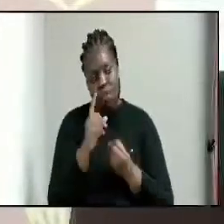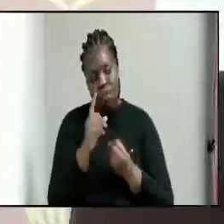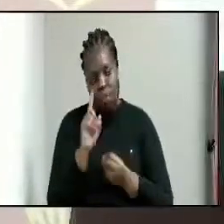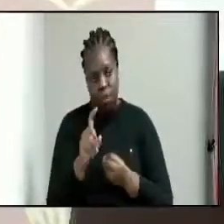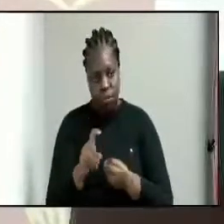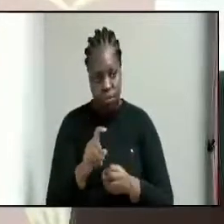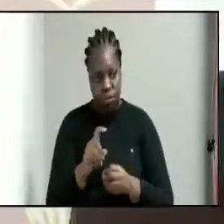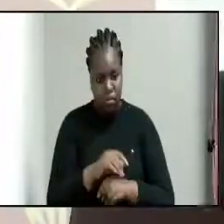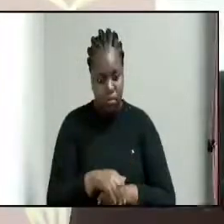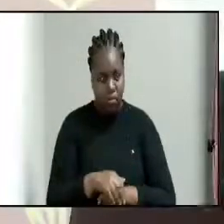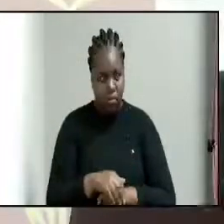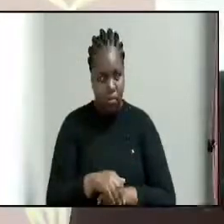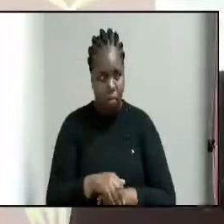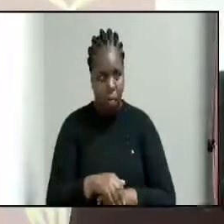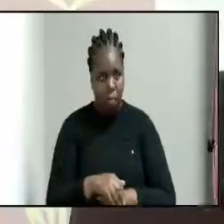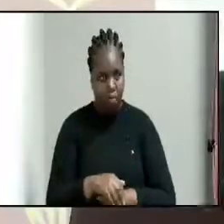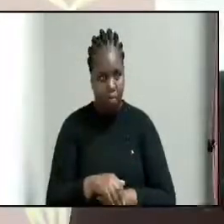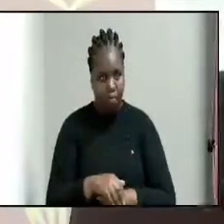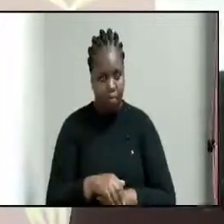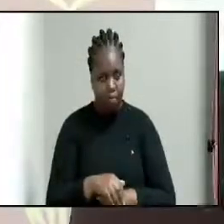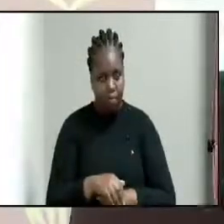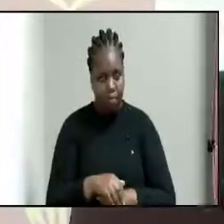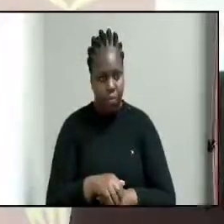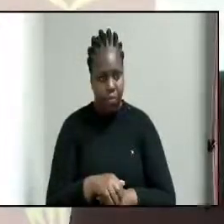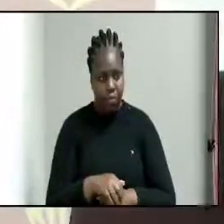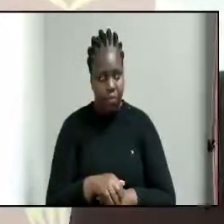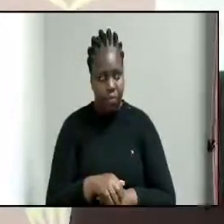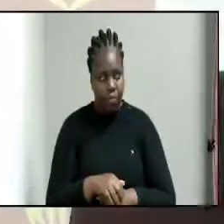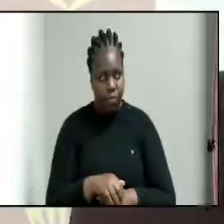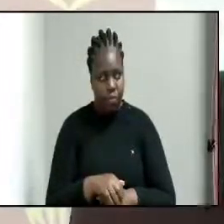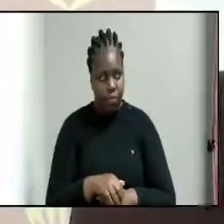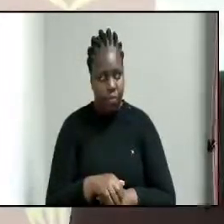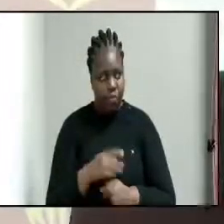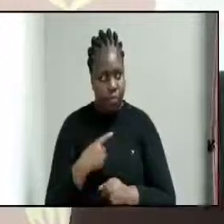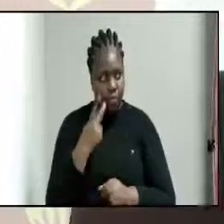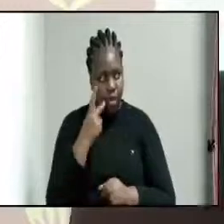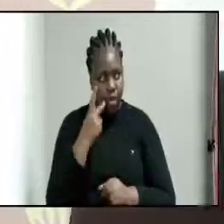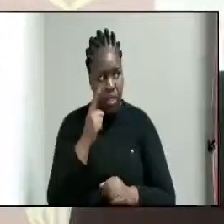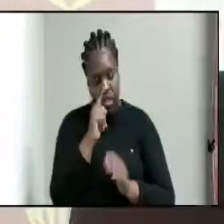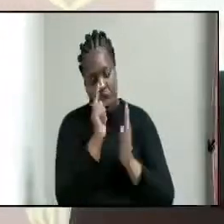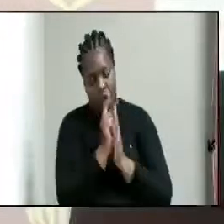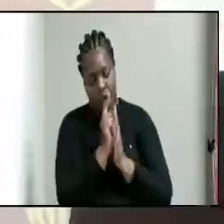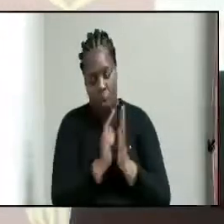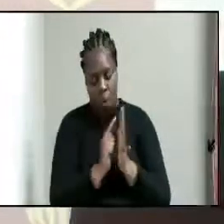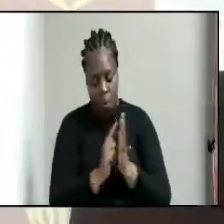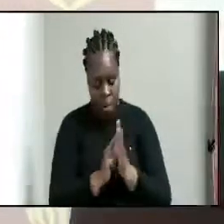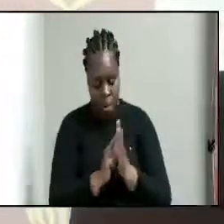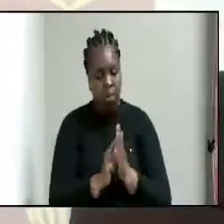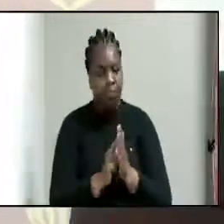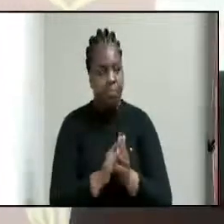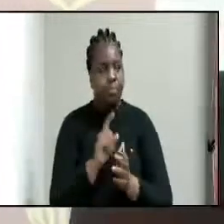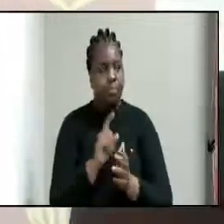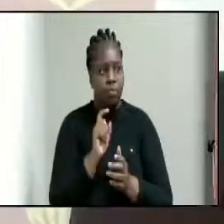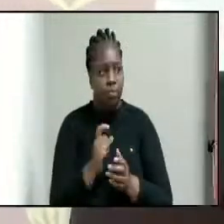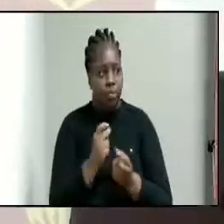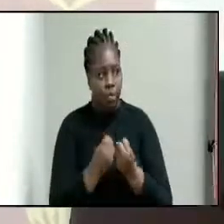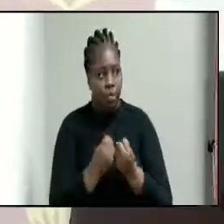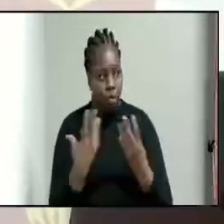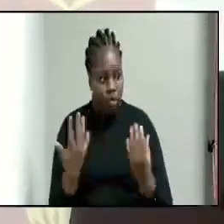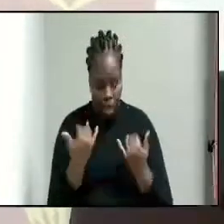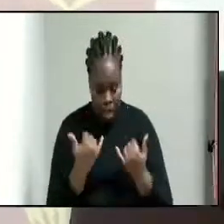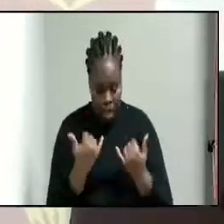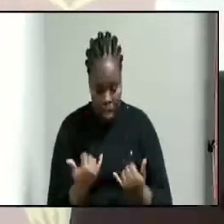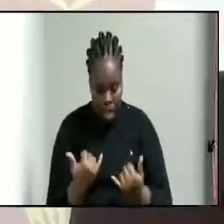you, Professor. There seems to be a lot of legal instruments that regulate the right to food.